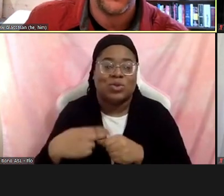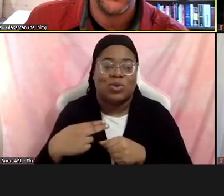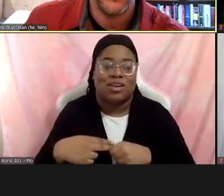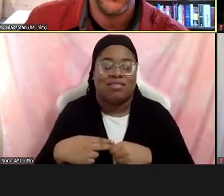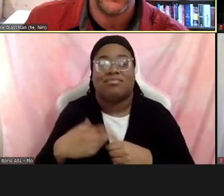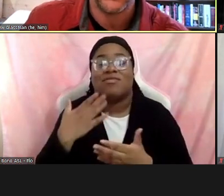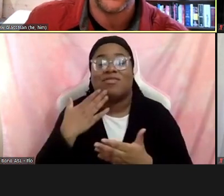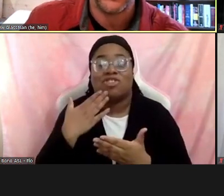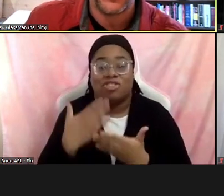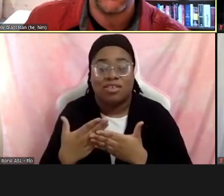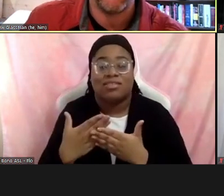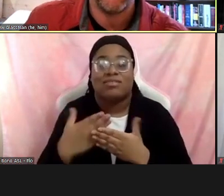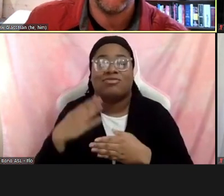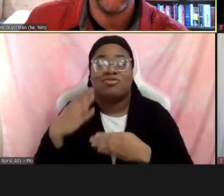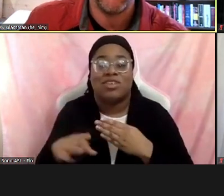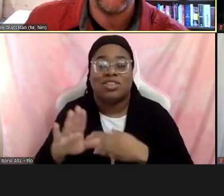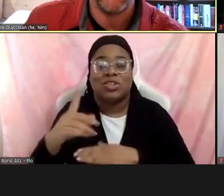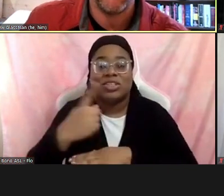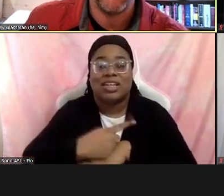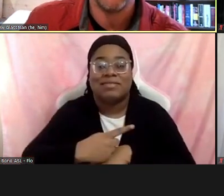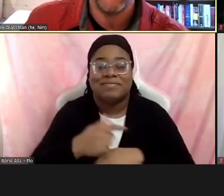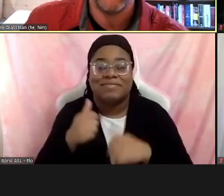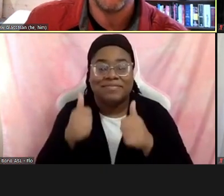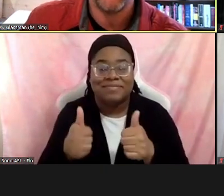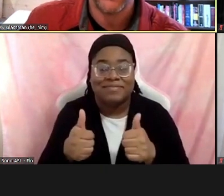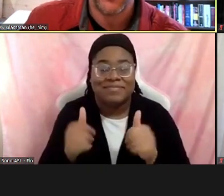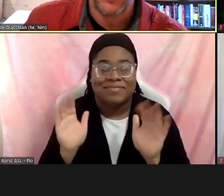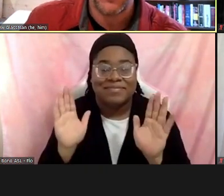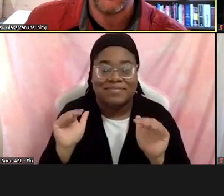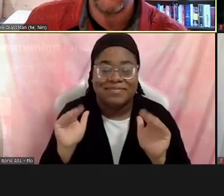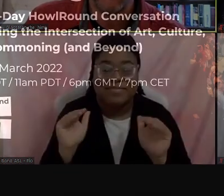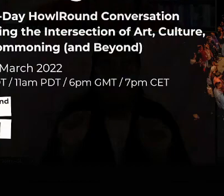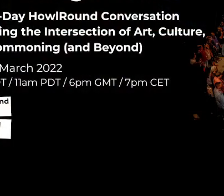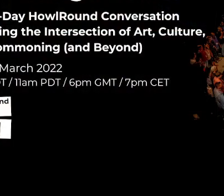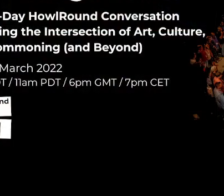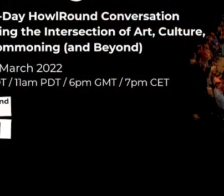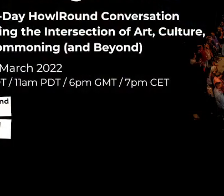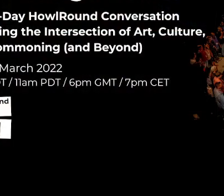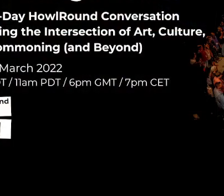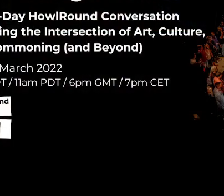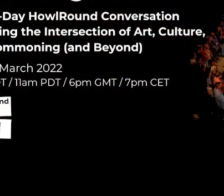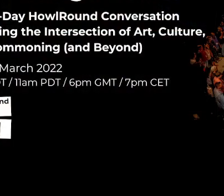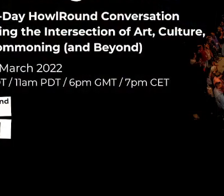great rest of your day. All right.